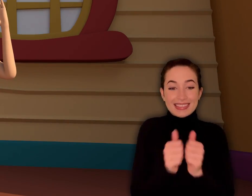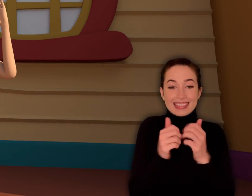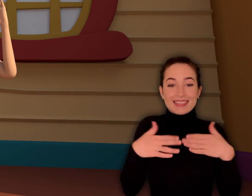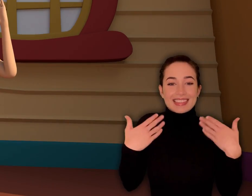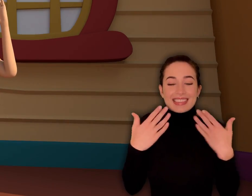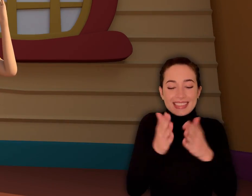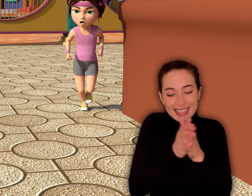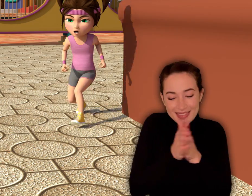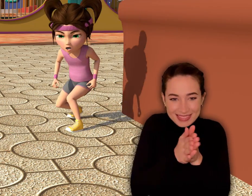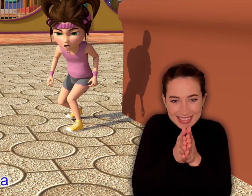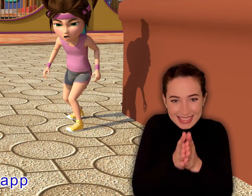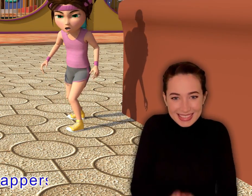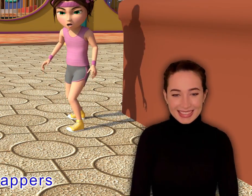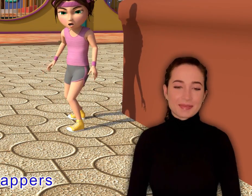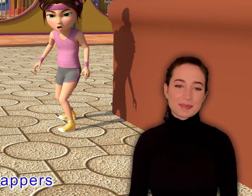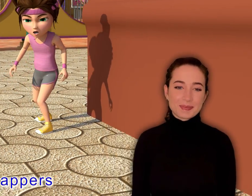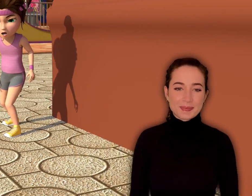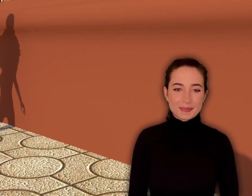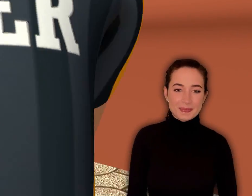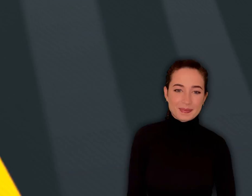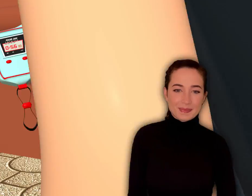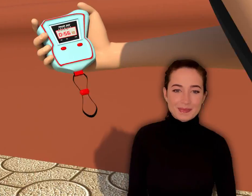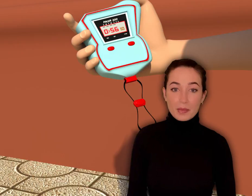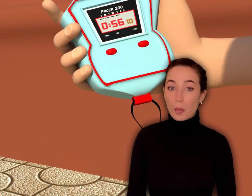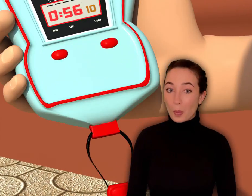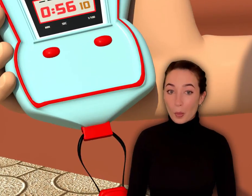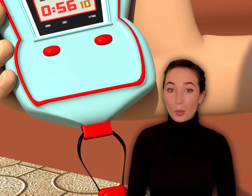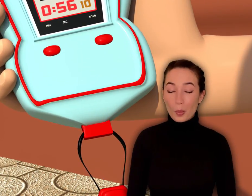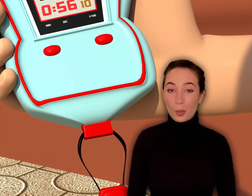clouds with happiness and wild